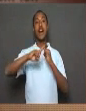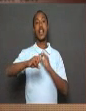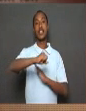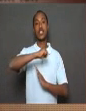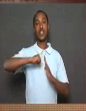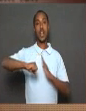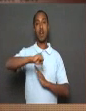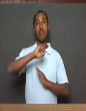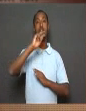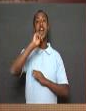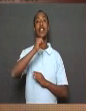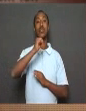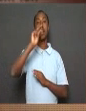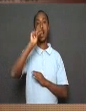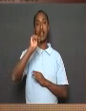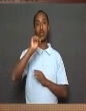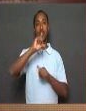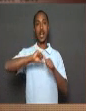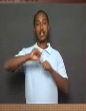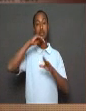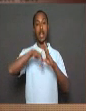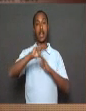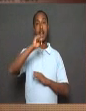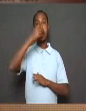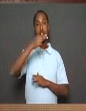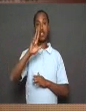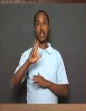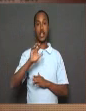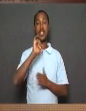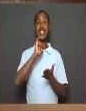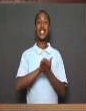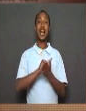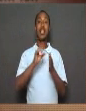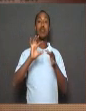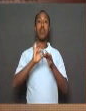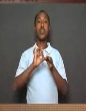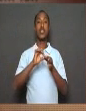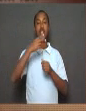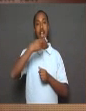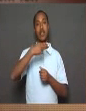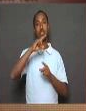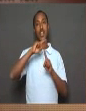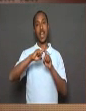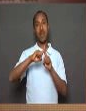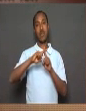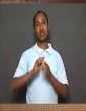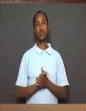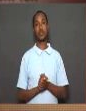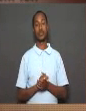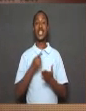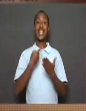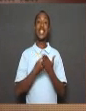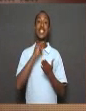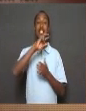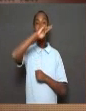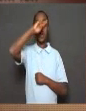shell of nitrogen atom in ammonia that bond with a hydrogen ion. This